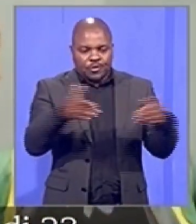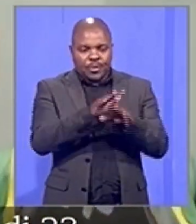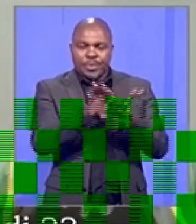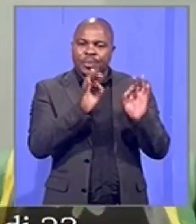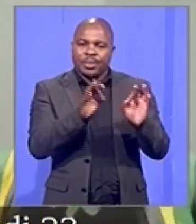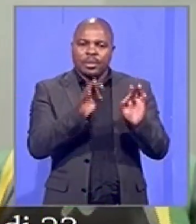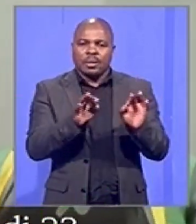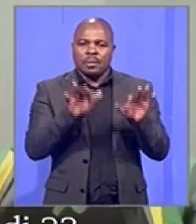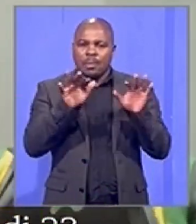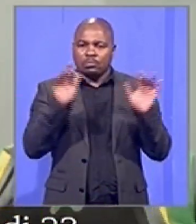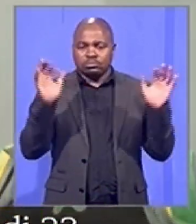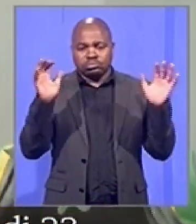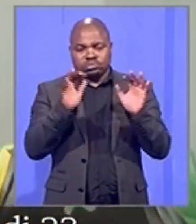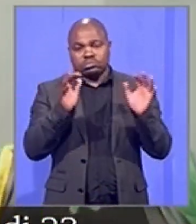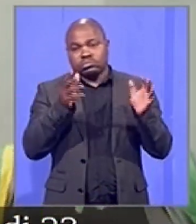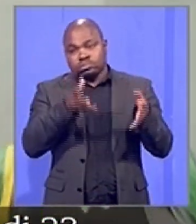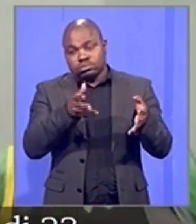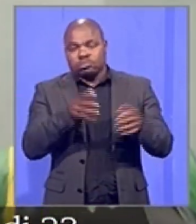all people who come here,